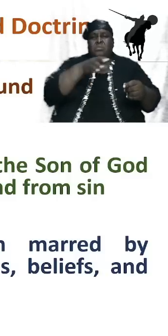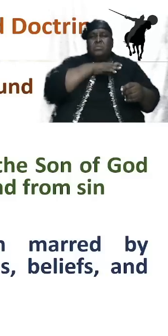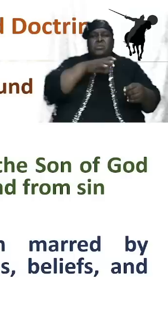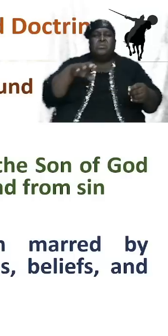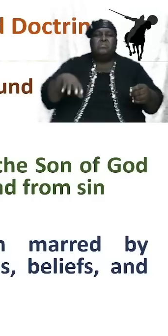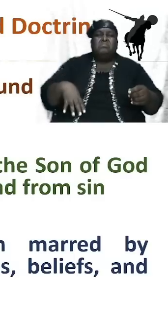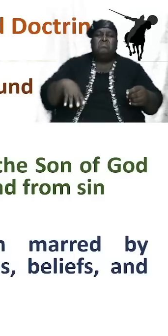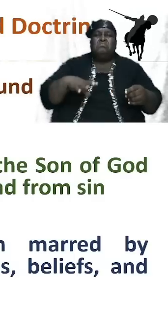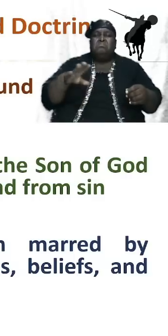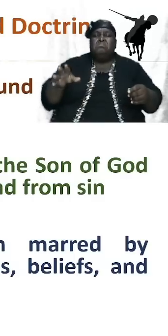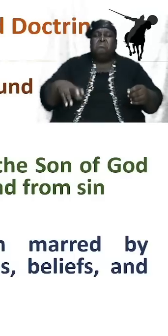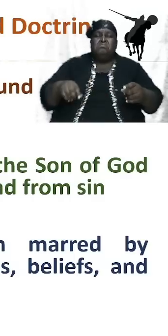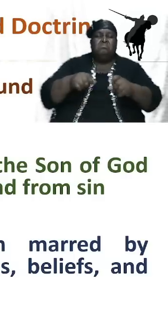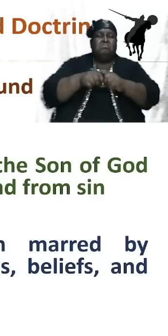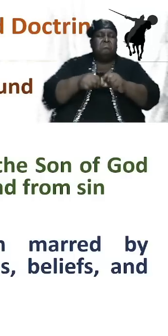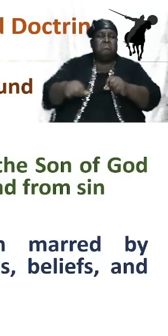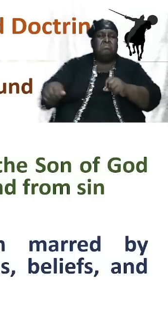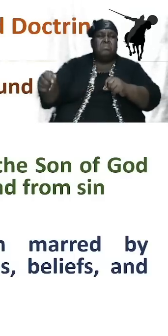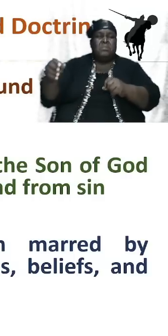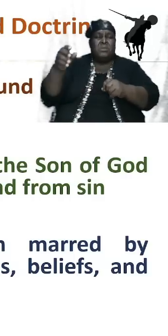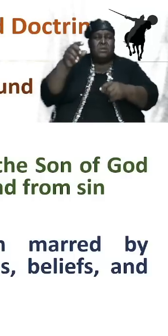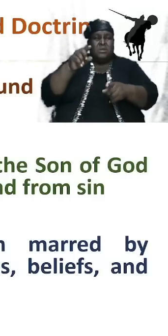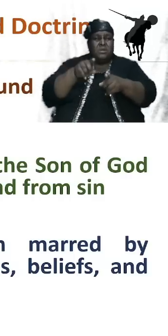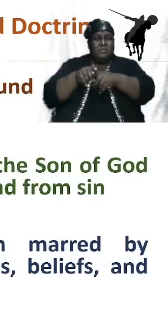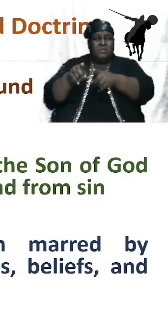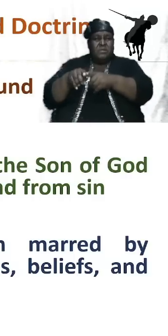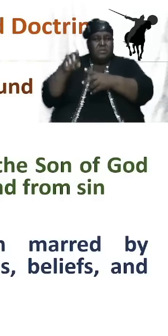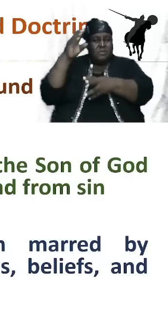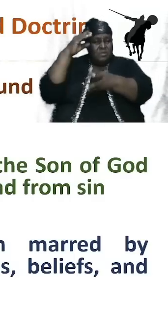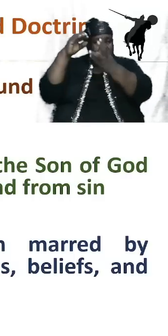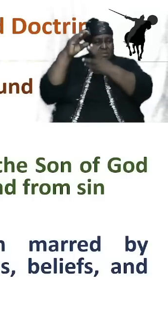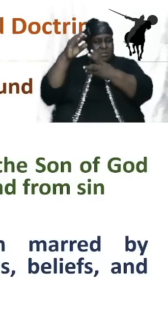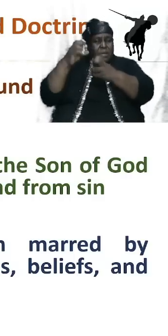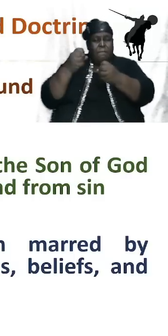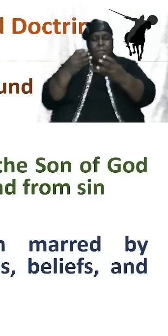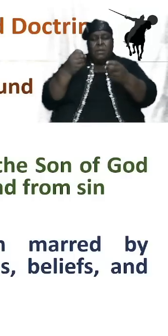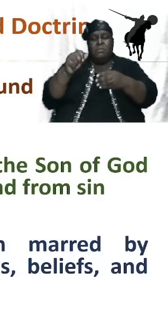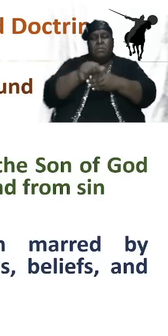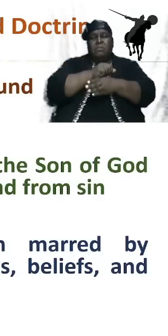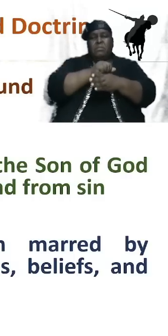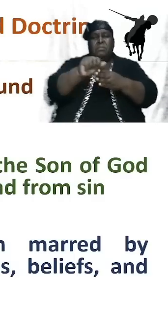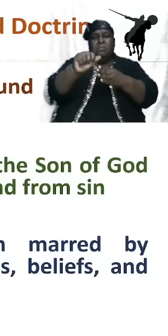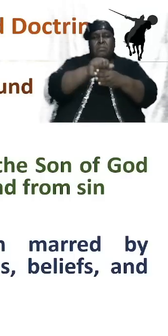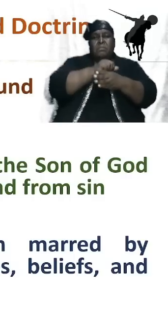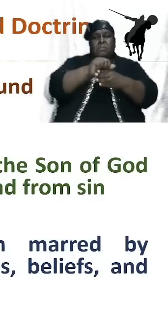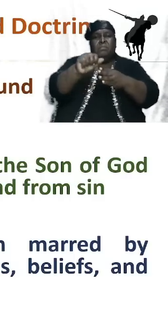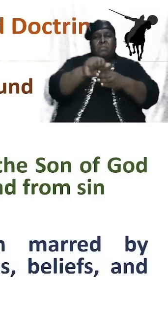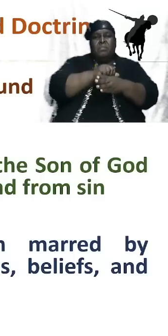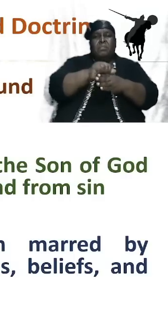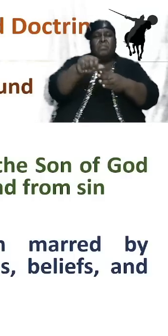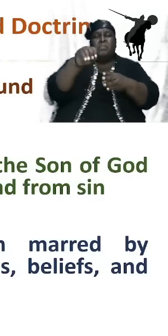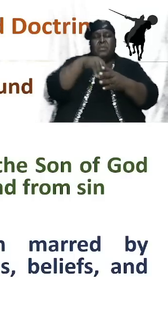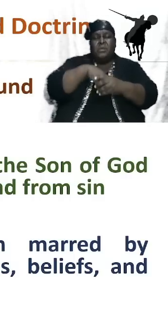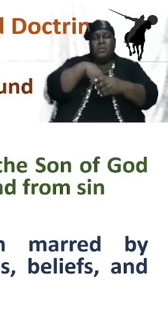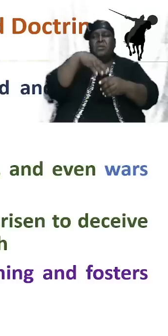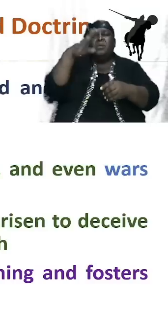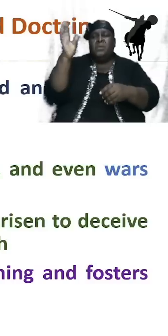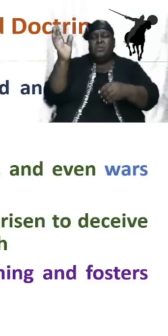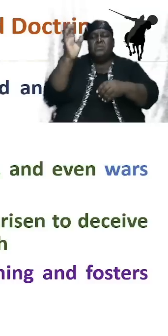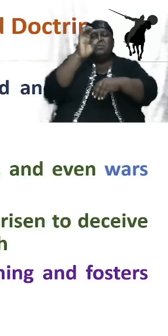of what doctrine believes, and a lot of different practices had emerged in and out of the church.